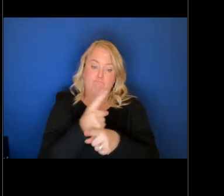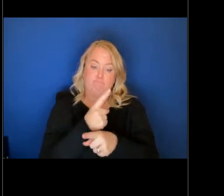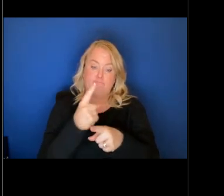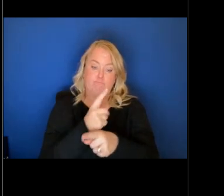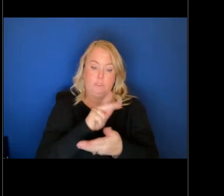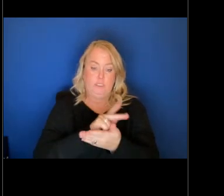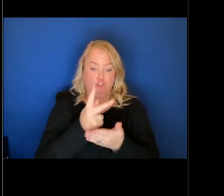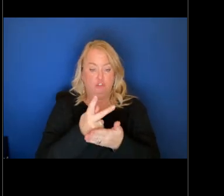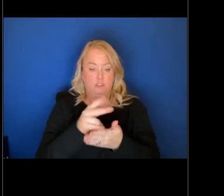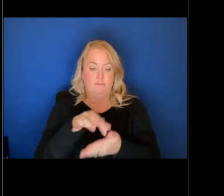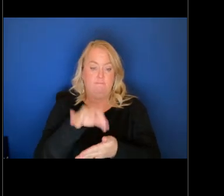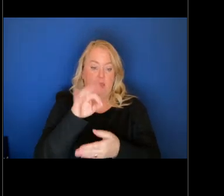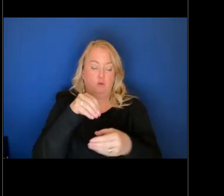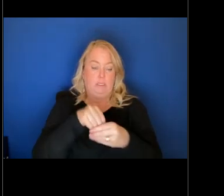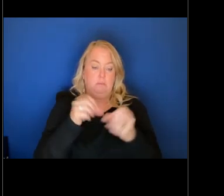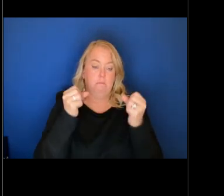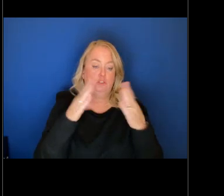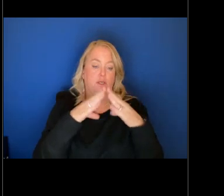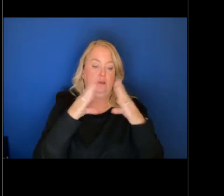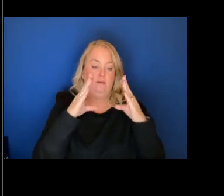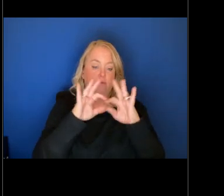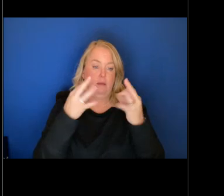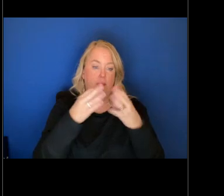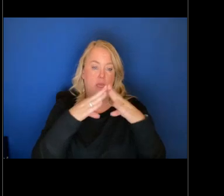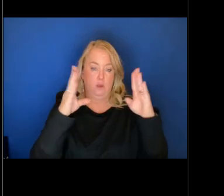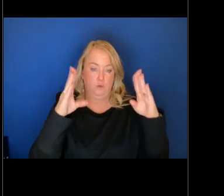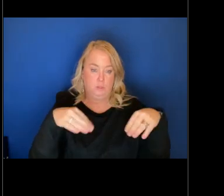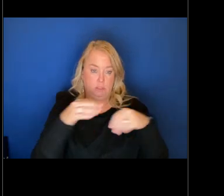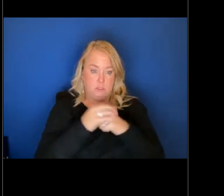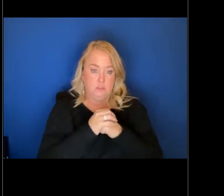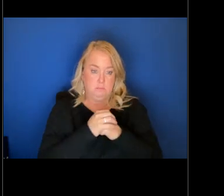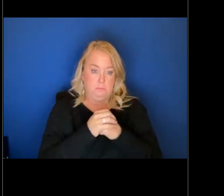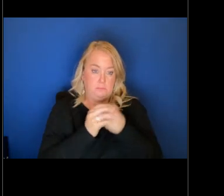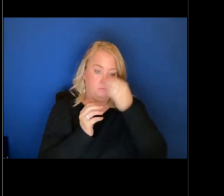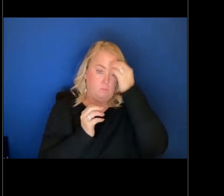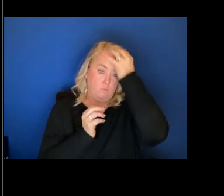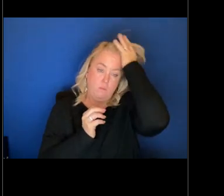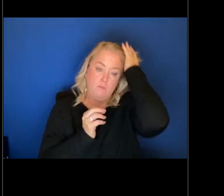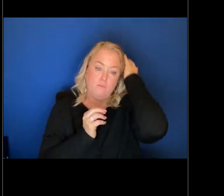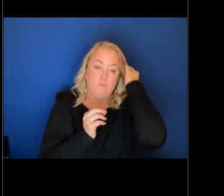kitchens typically found in multifamily housing.